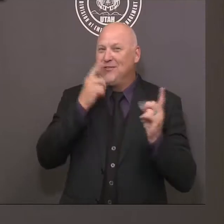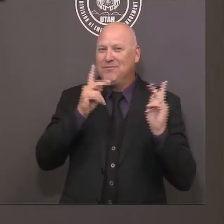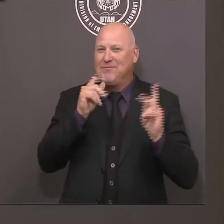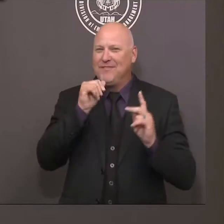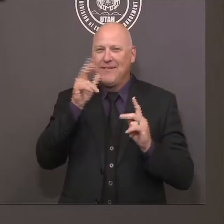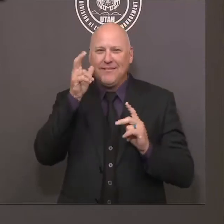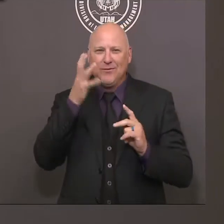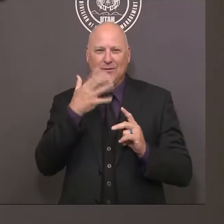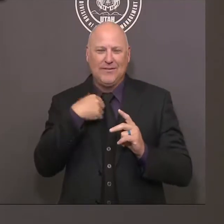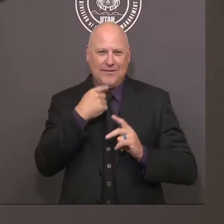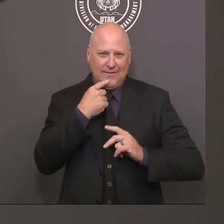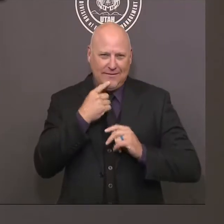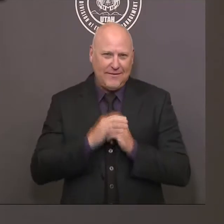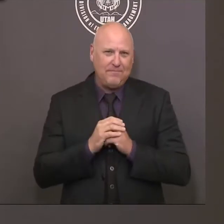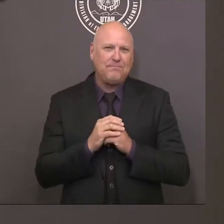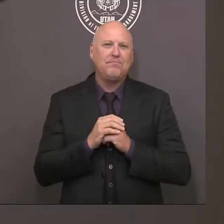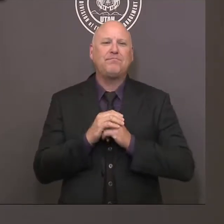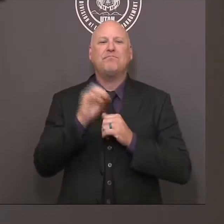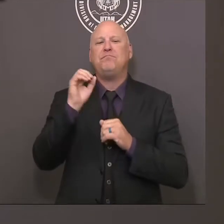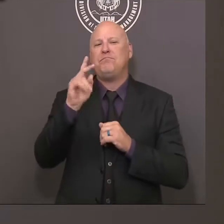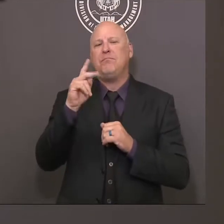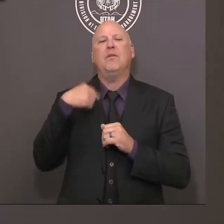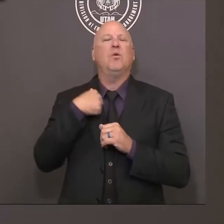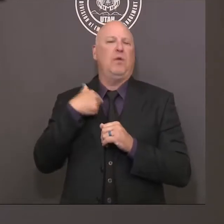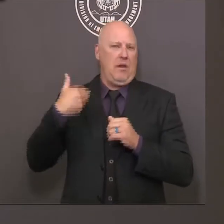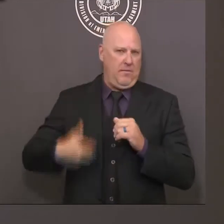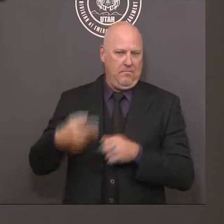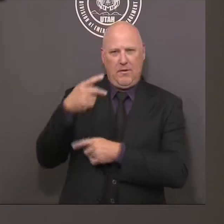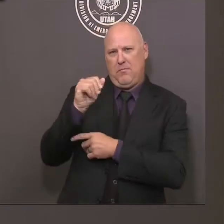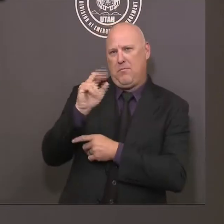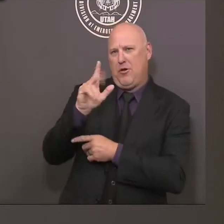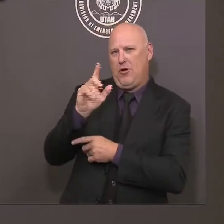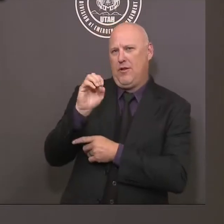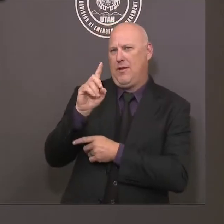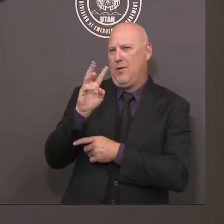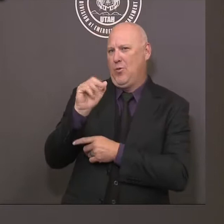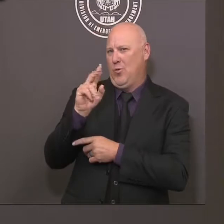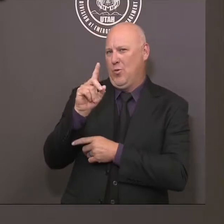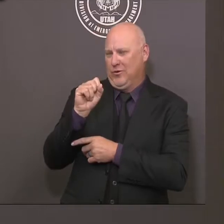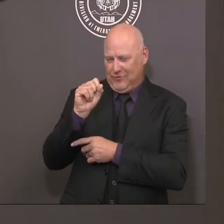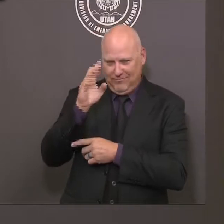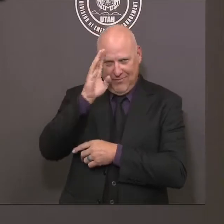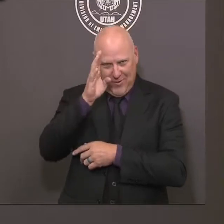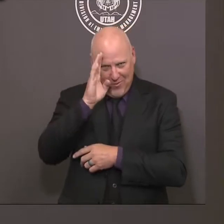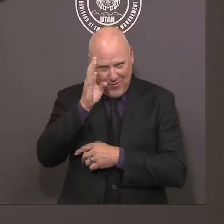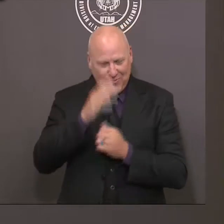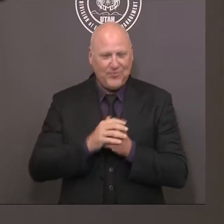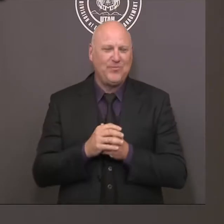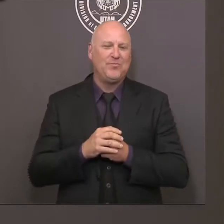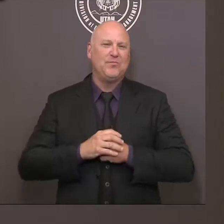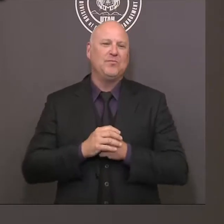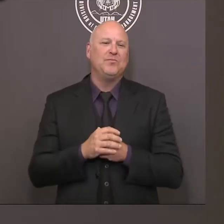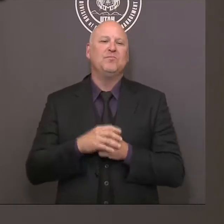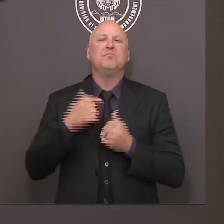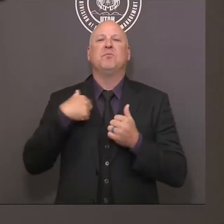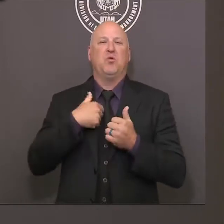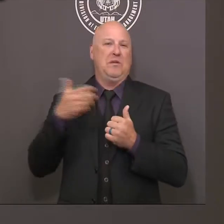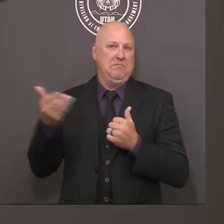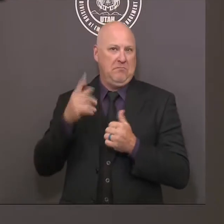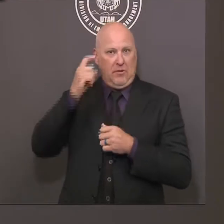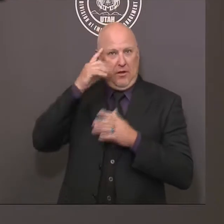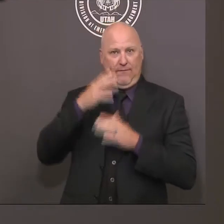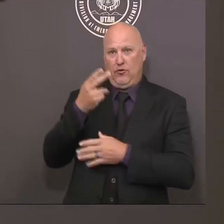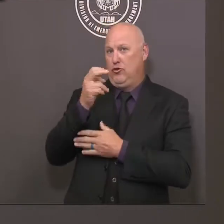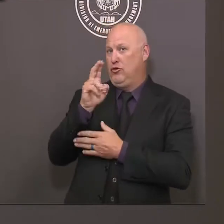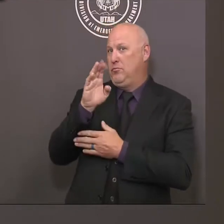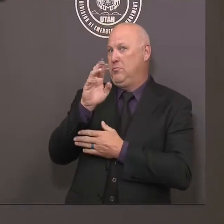Paul Edwards from the Governor's Office. We're glad you can join us for this afternoon's briefing. We'll hear today first from Governor Gary